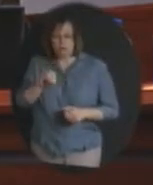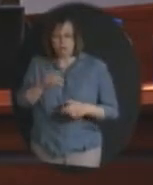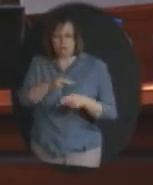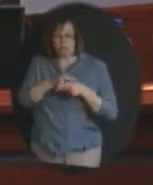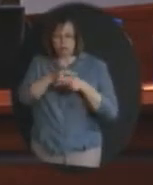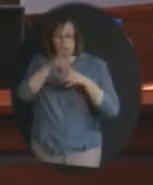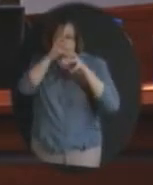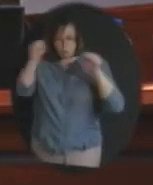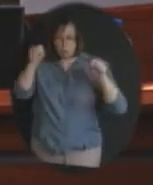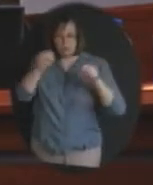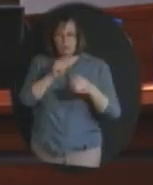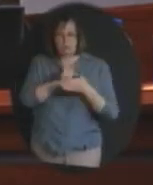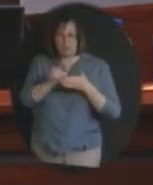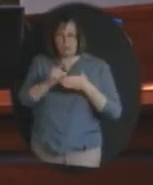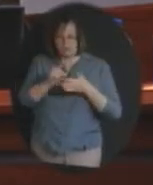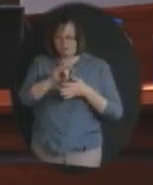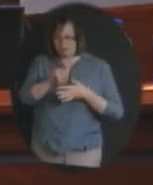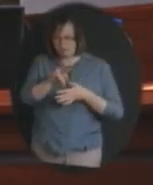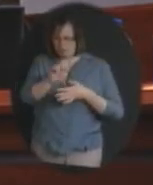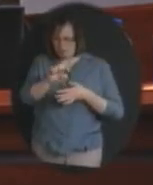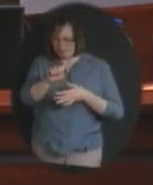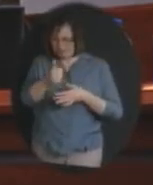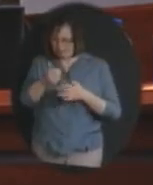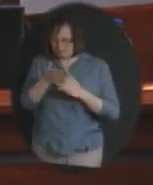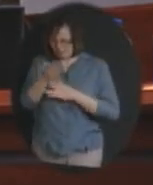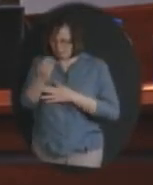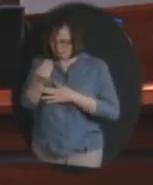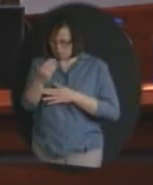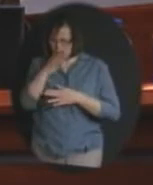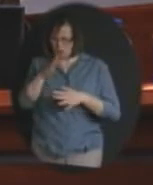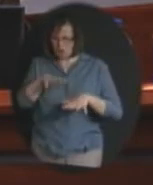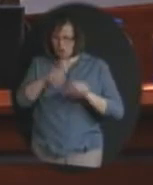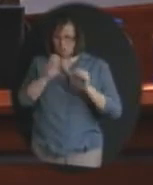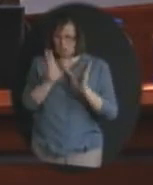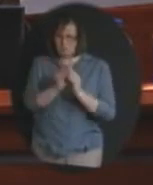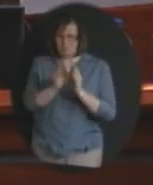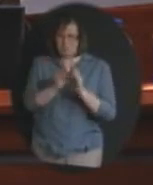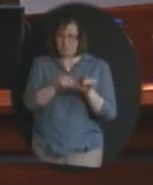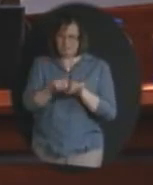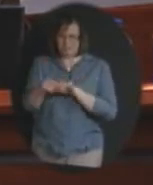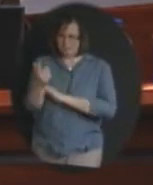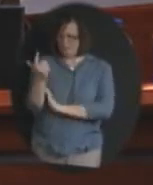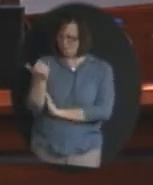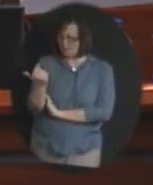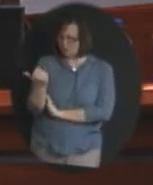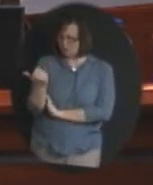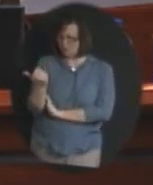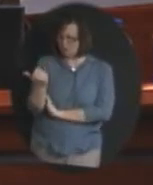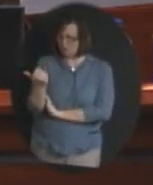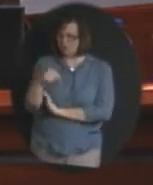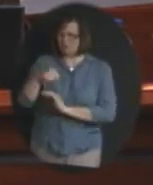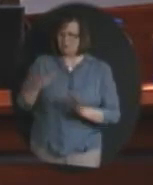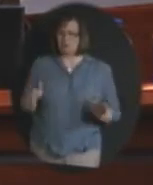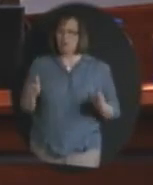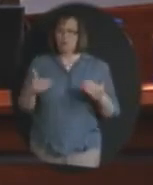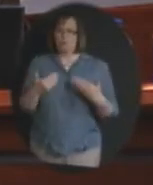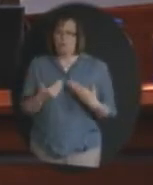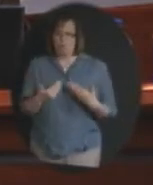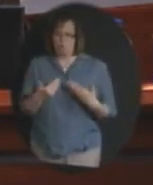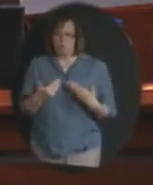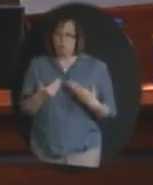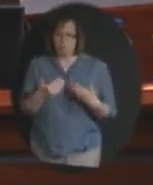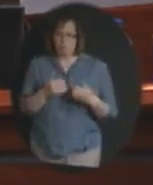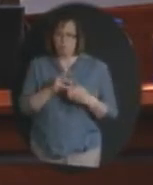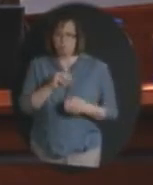week of June 10th through the 14th, sometime that week, we will host a meeting like we did last year in this room where Mark Tallman